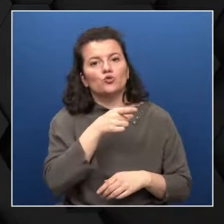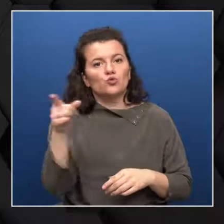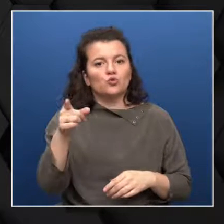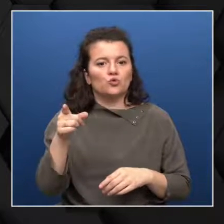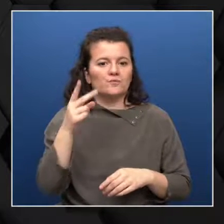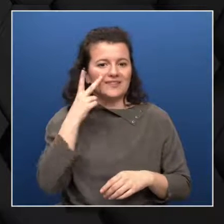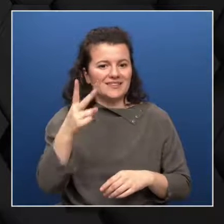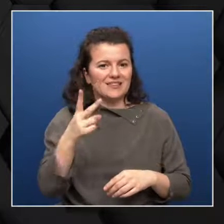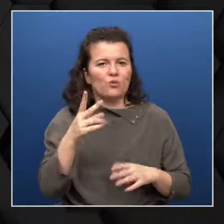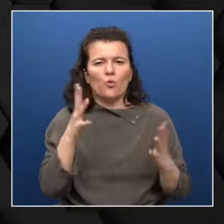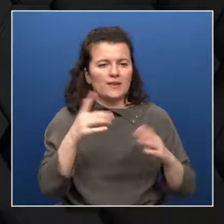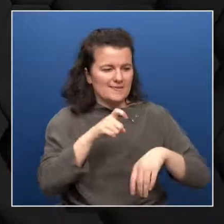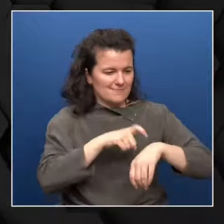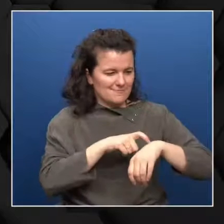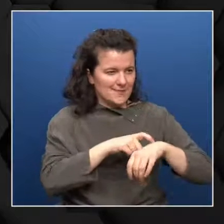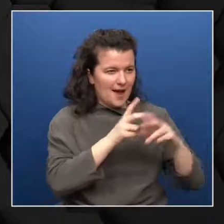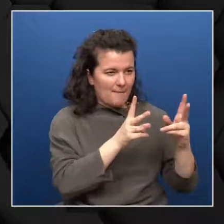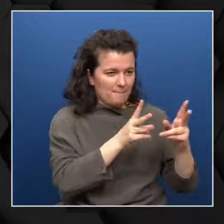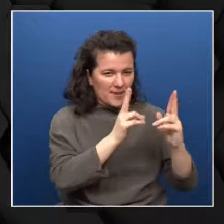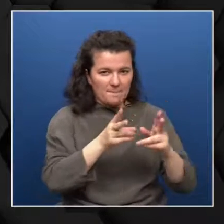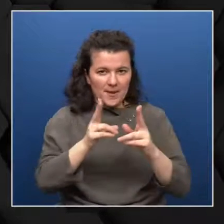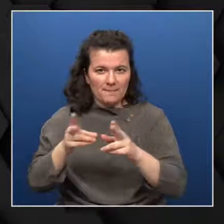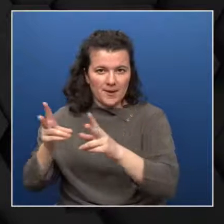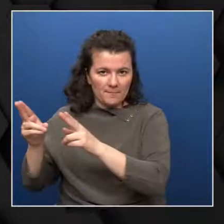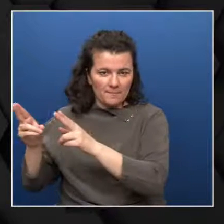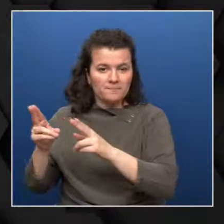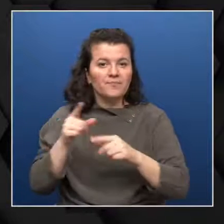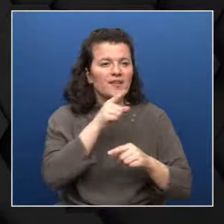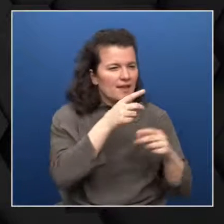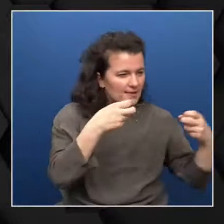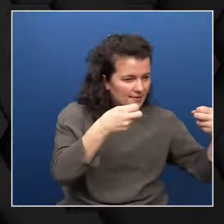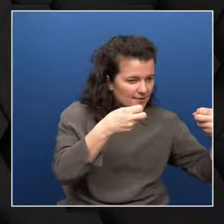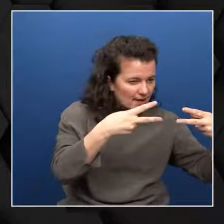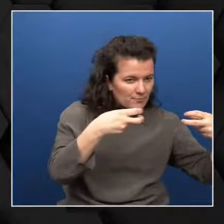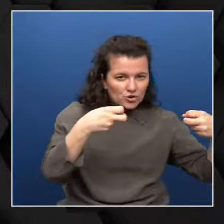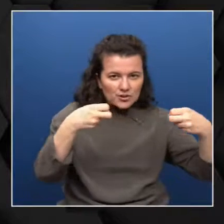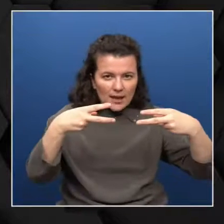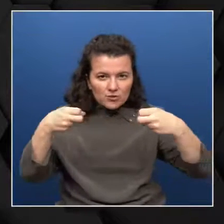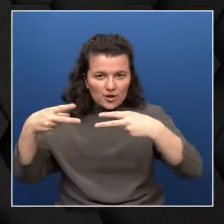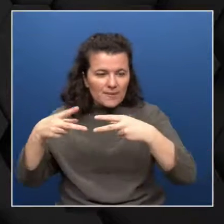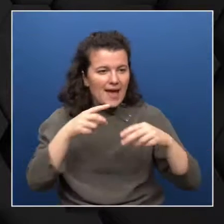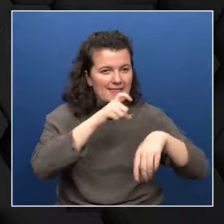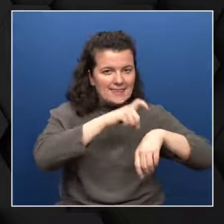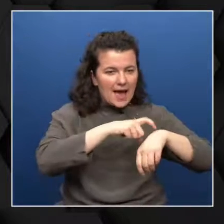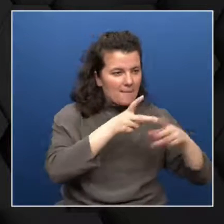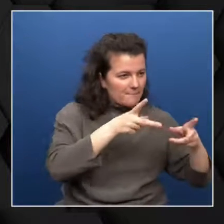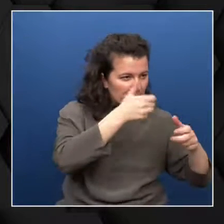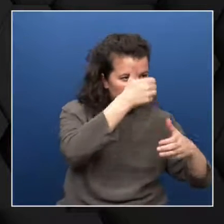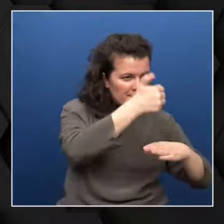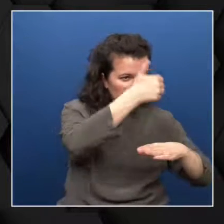your service there, and you can actually see the captions that they're doing there. So instead of saying Q,